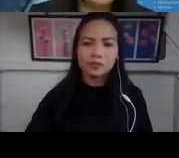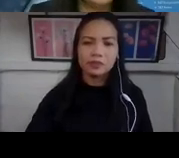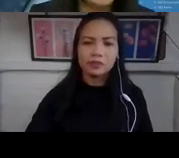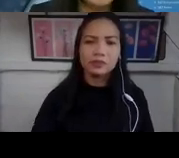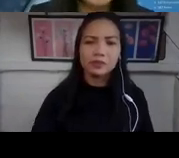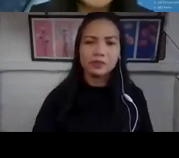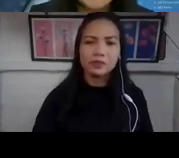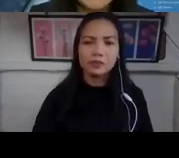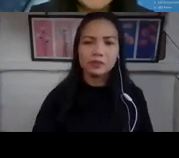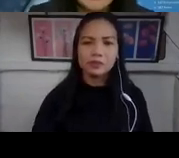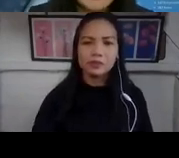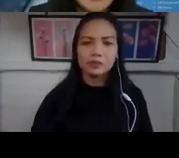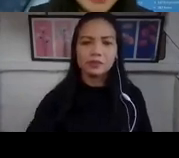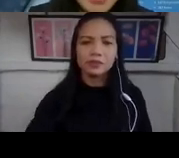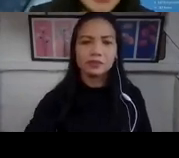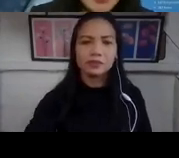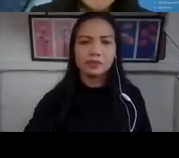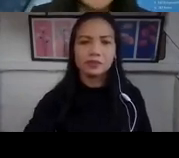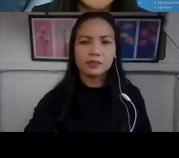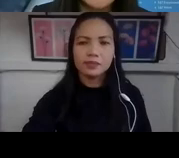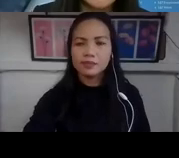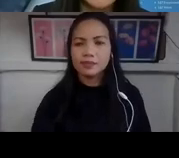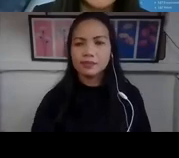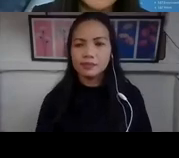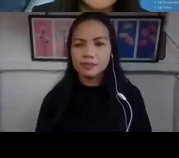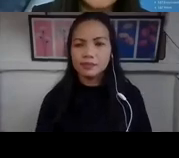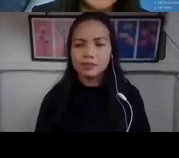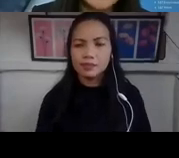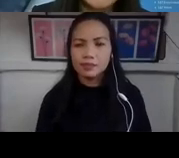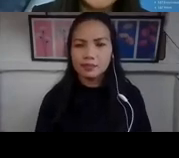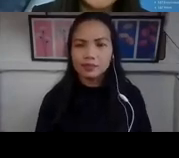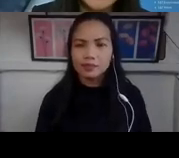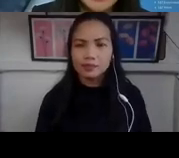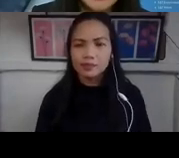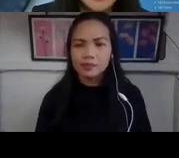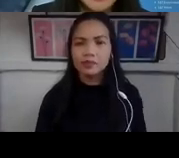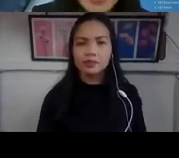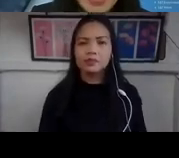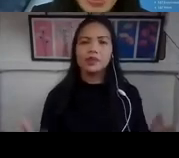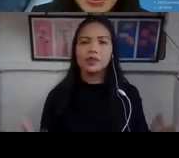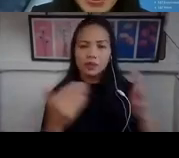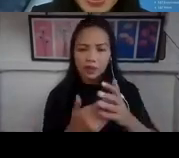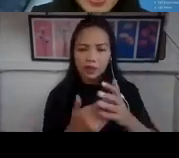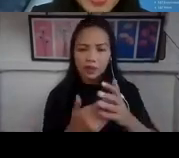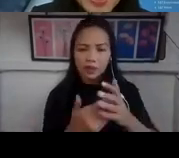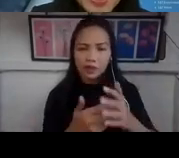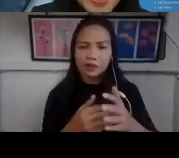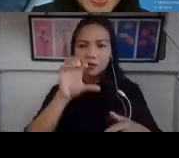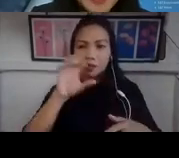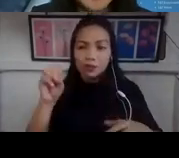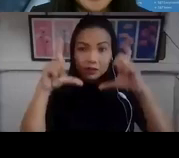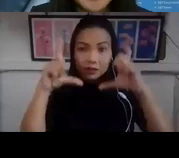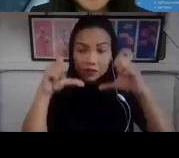Hi, so once again, paki-screenshot po yung ating evaluation form link and the webinar code.